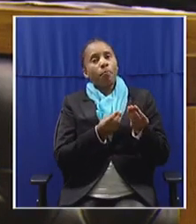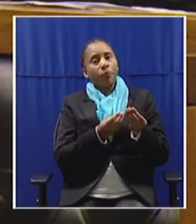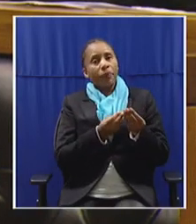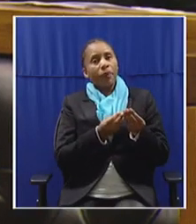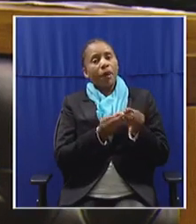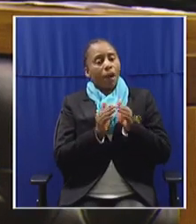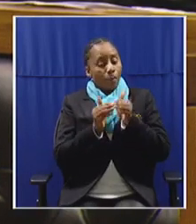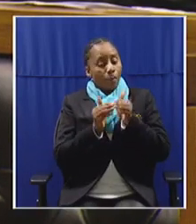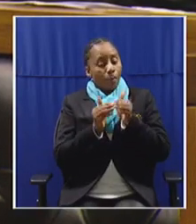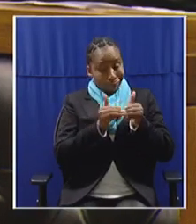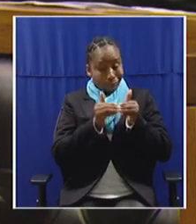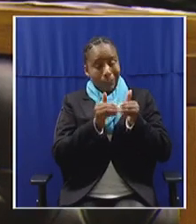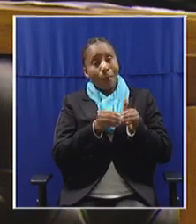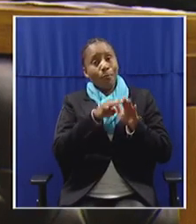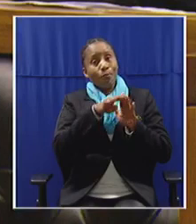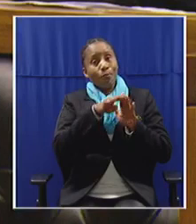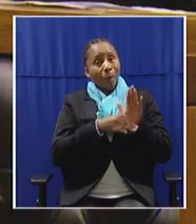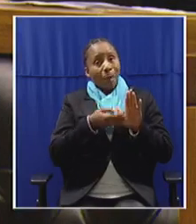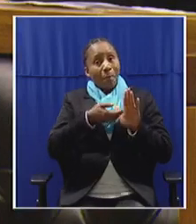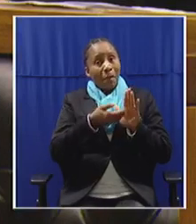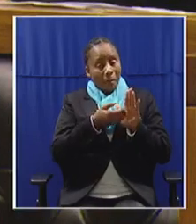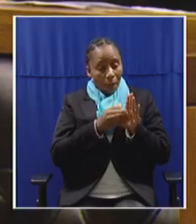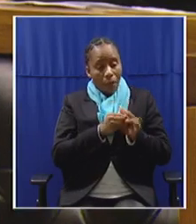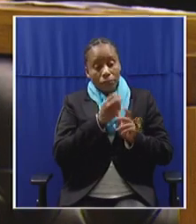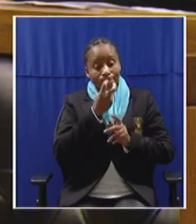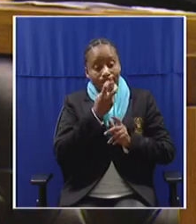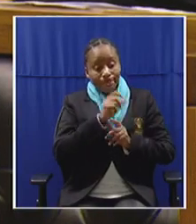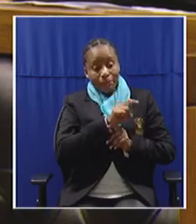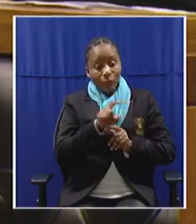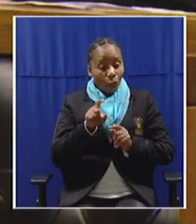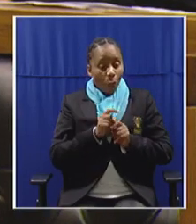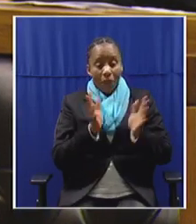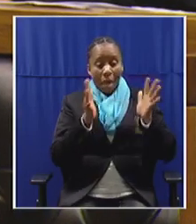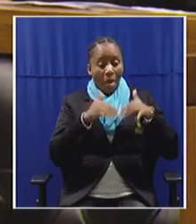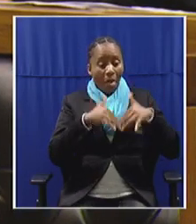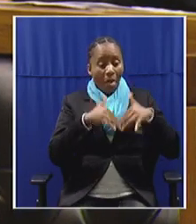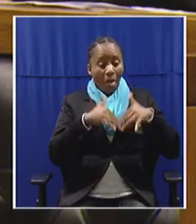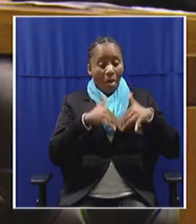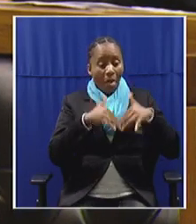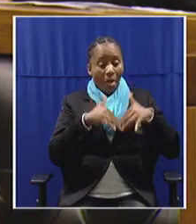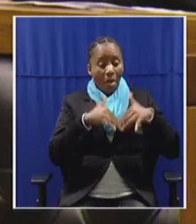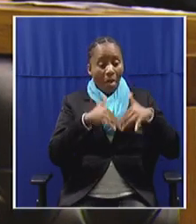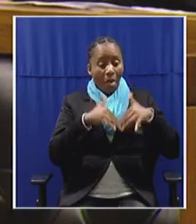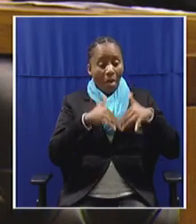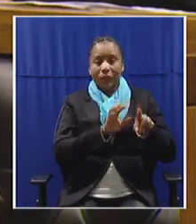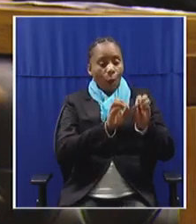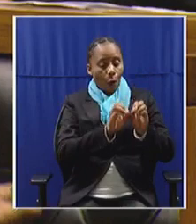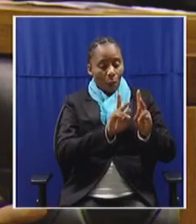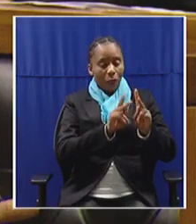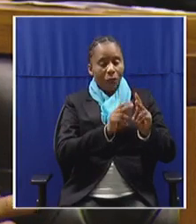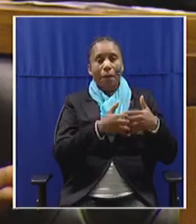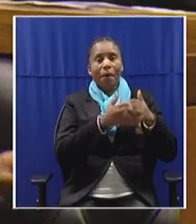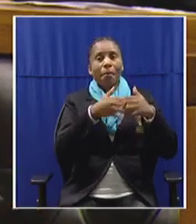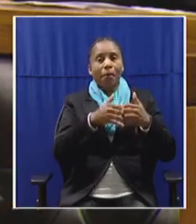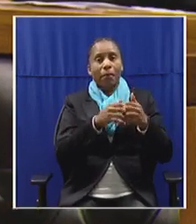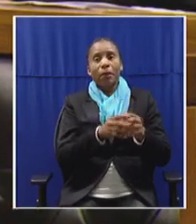aftercare program that they don't fail, they don't relapse, so that an opportunity is created to